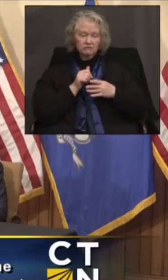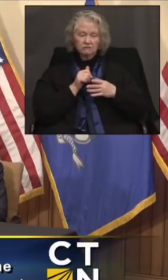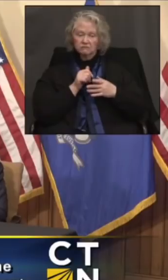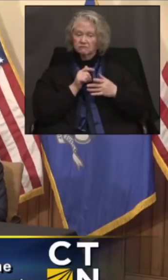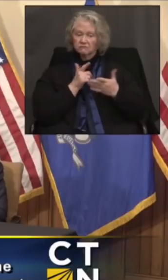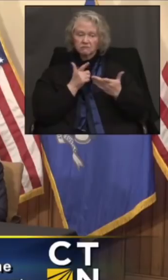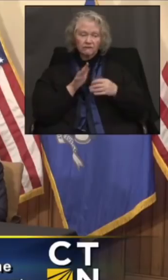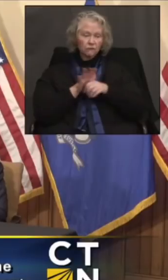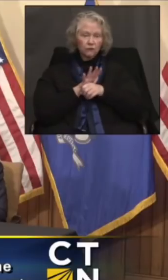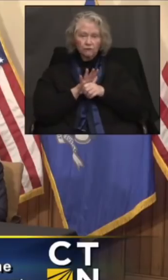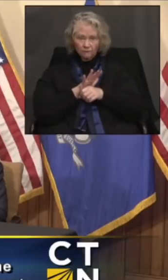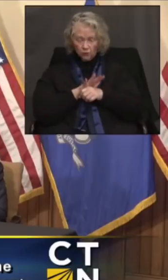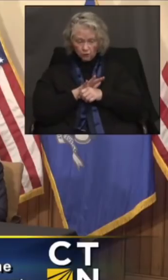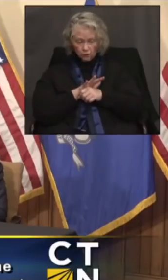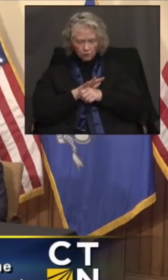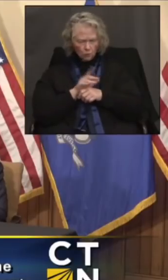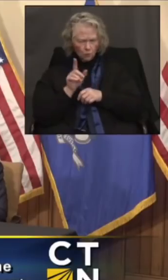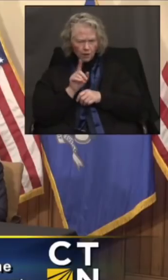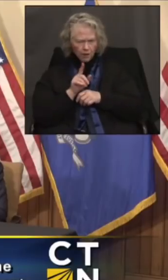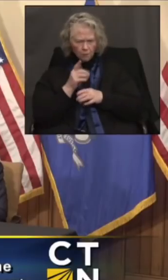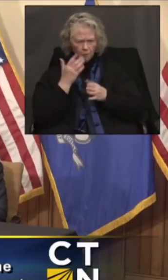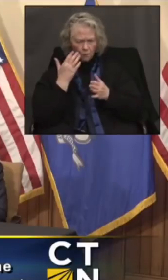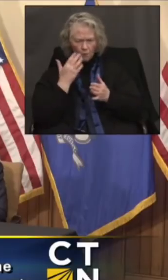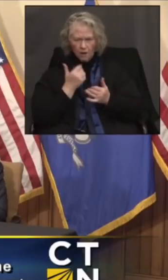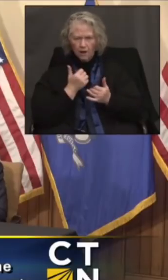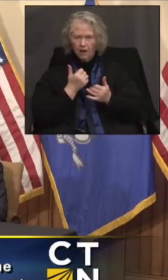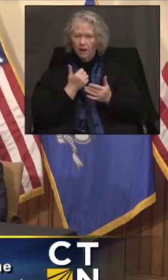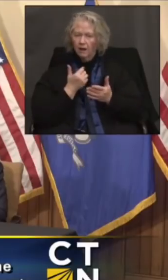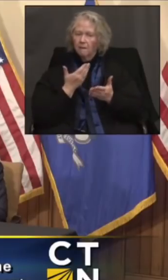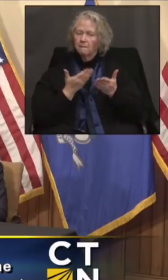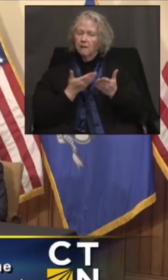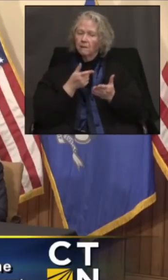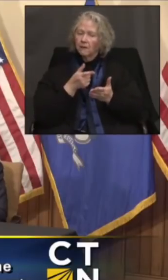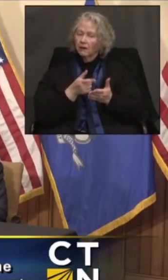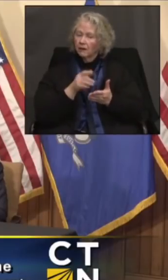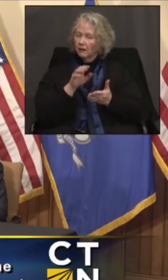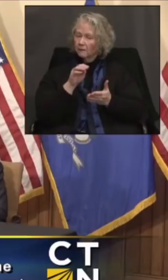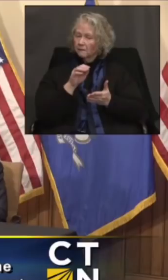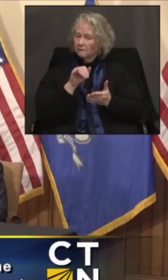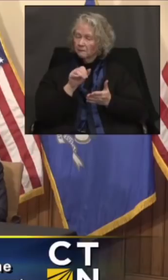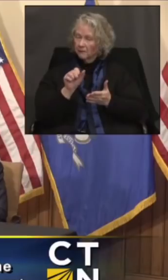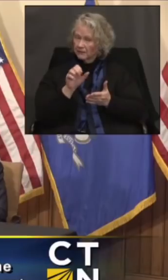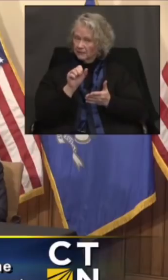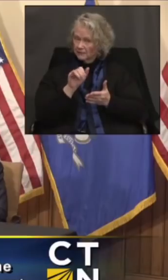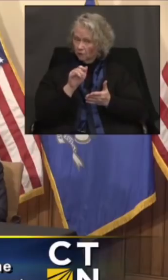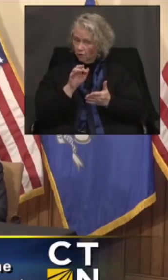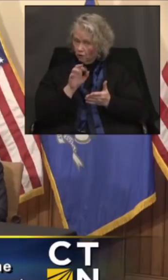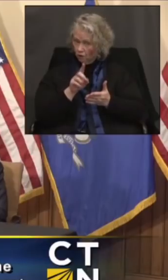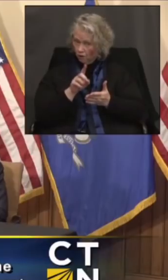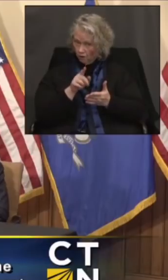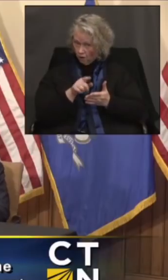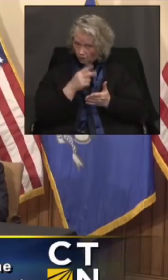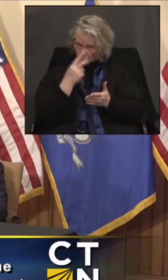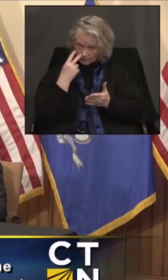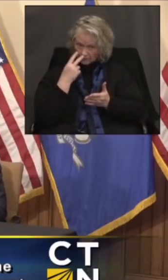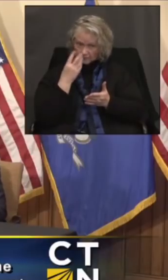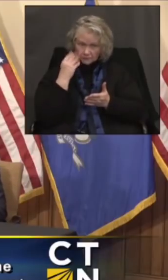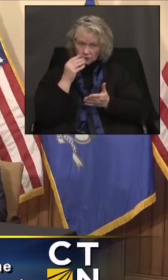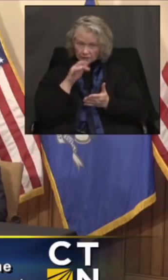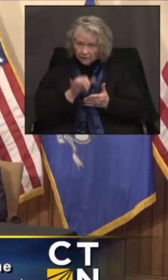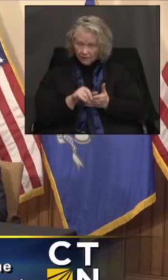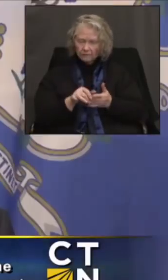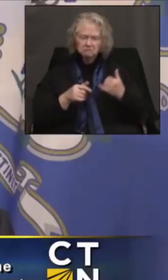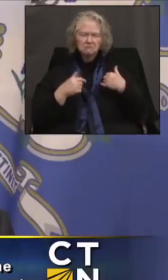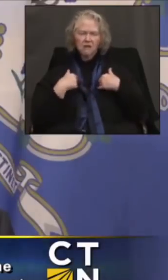is it happening? And I wonder if maybe Ms. Szilard could talk about whether or not she's seeing unfilled slots.